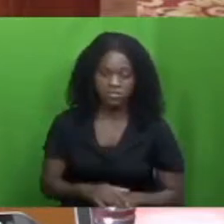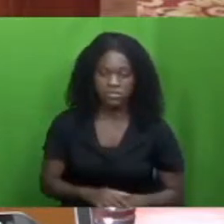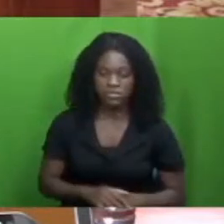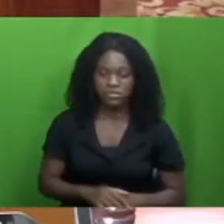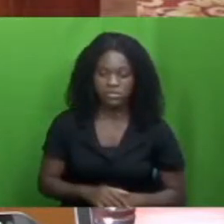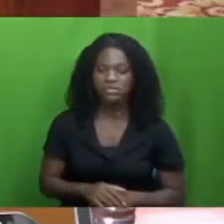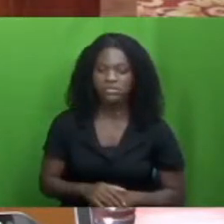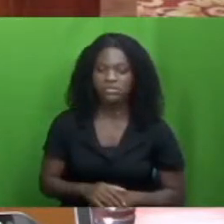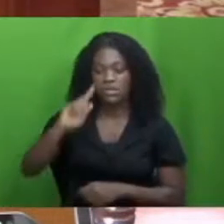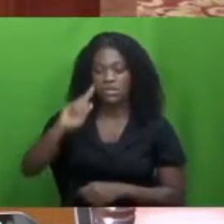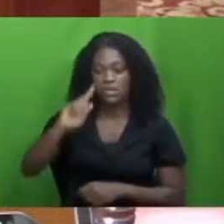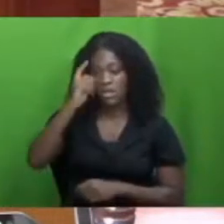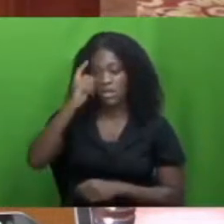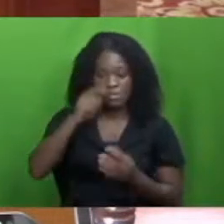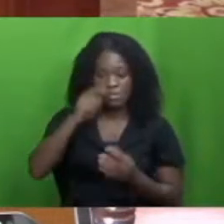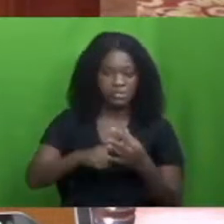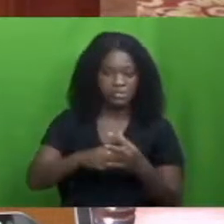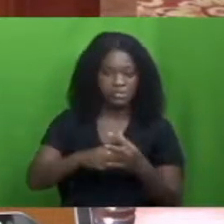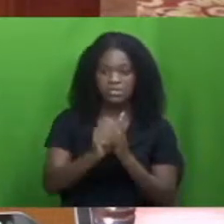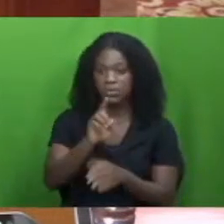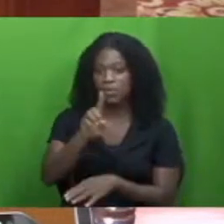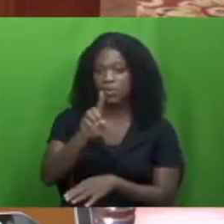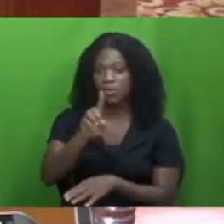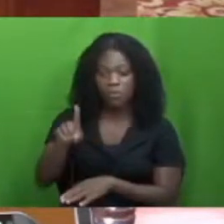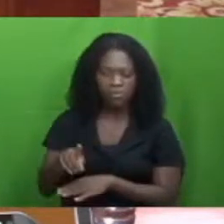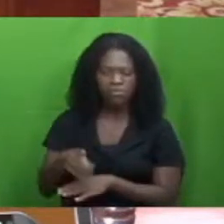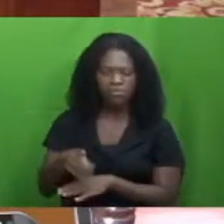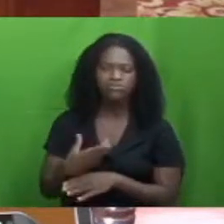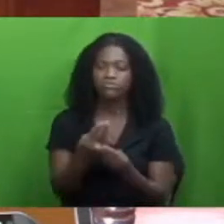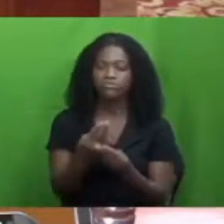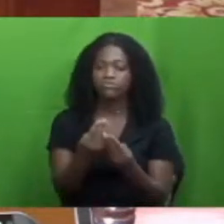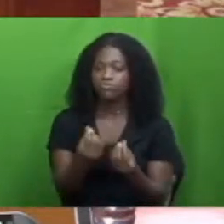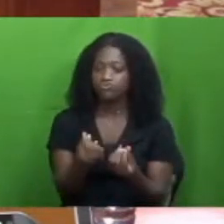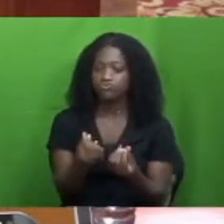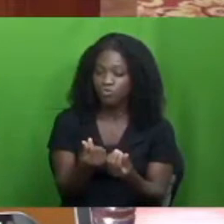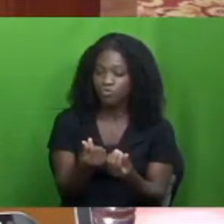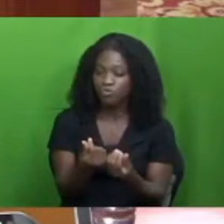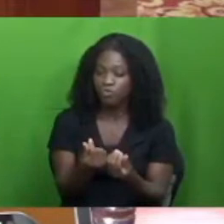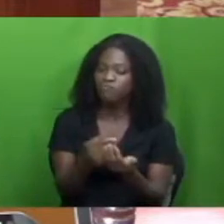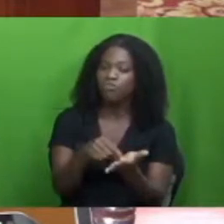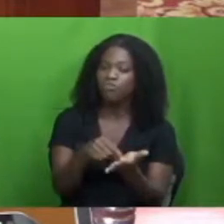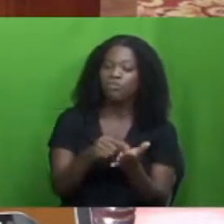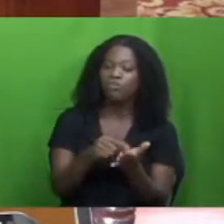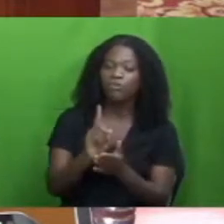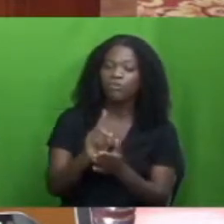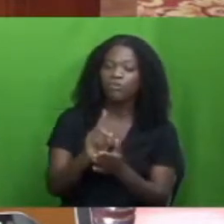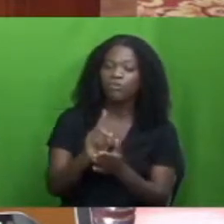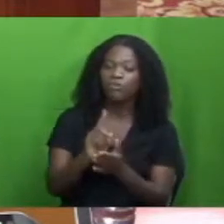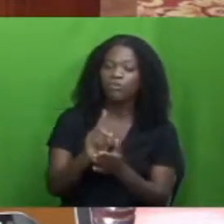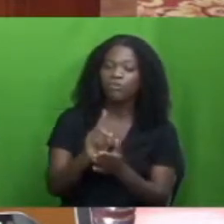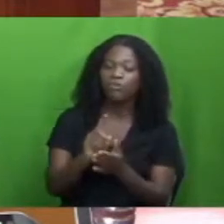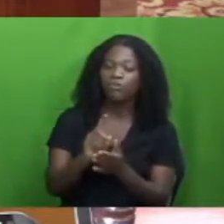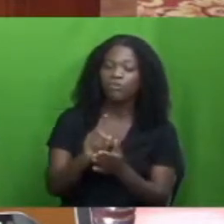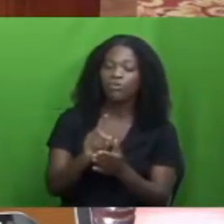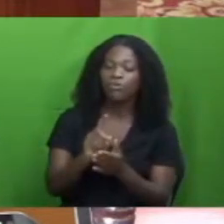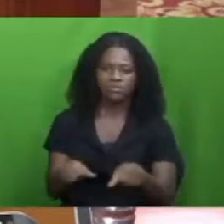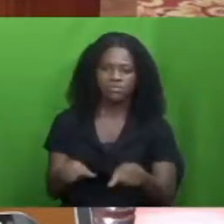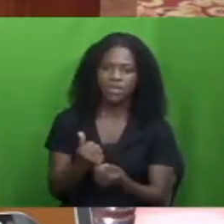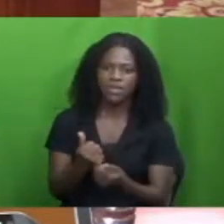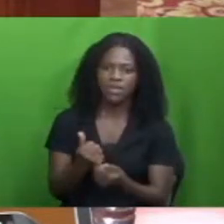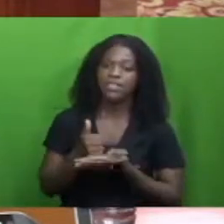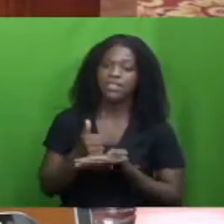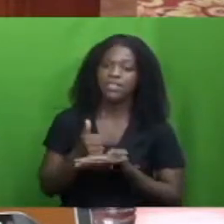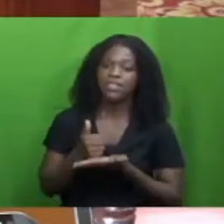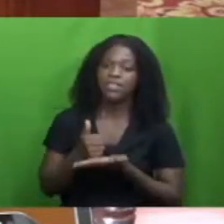Agenda 111 to address infrastructure deficits in the health sector and improve healthcare outcomes